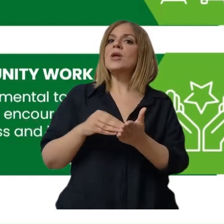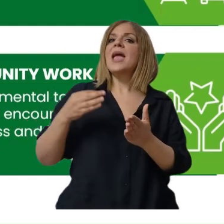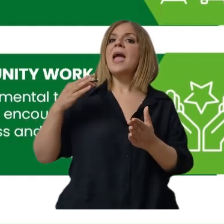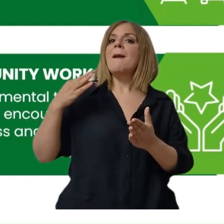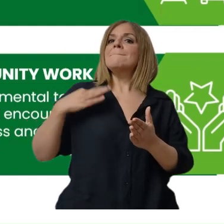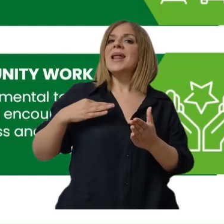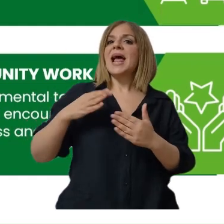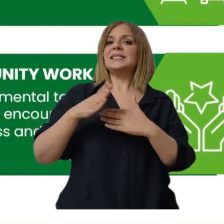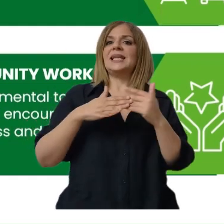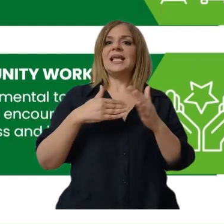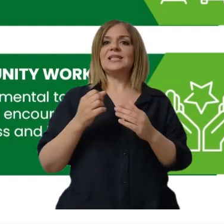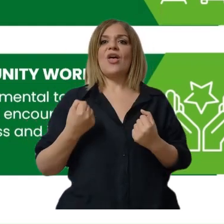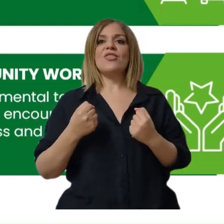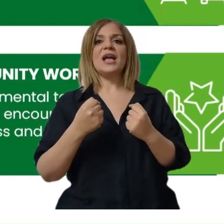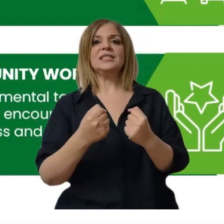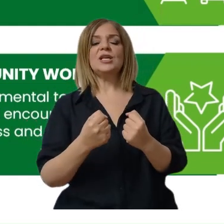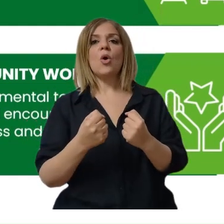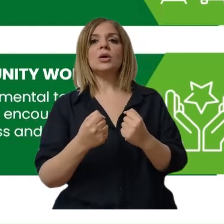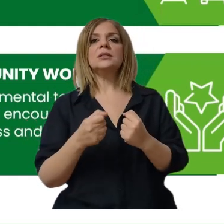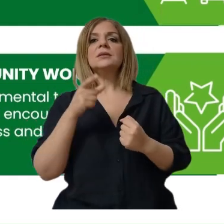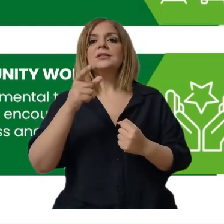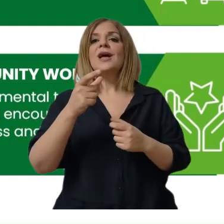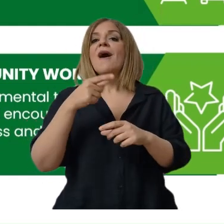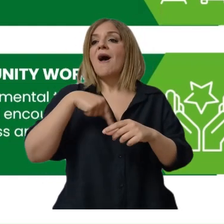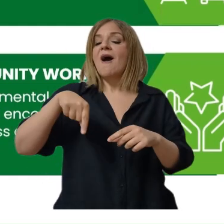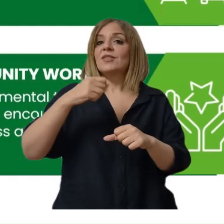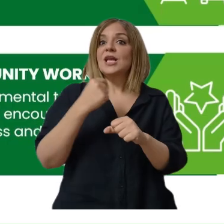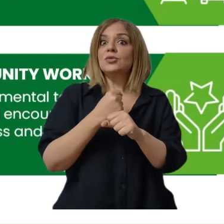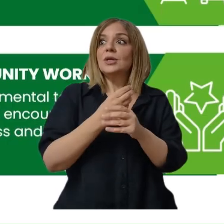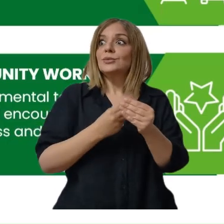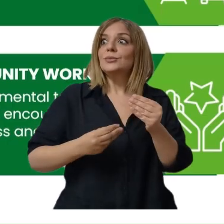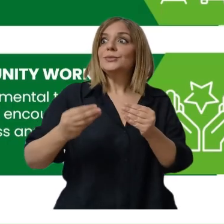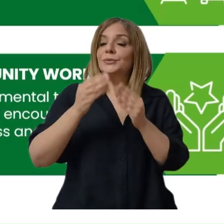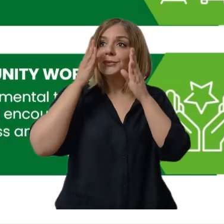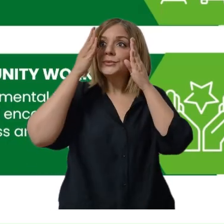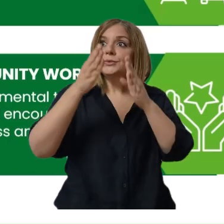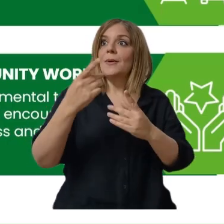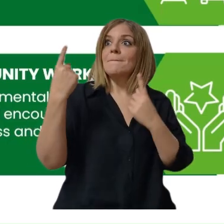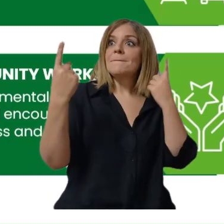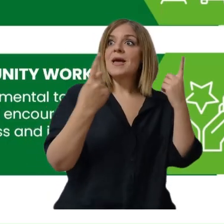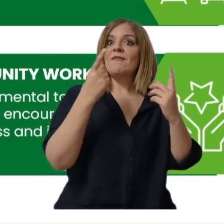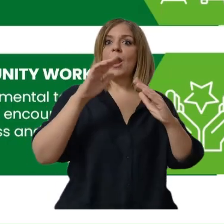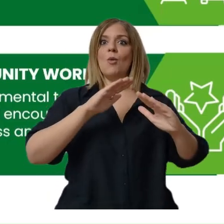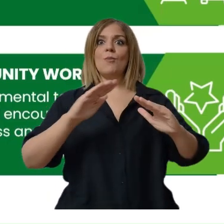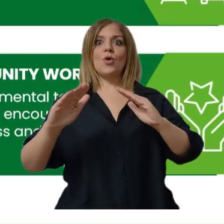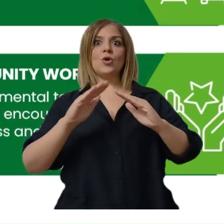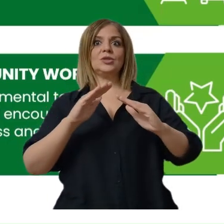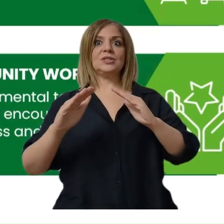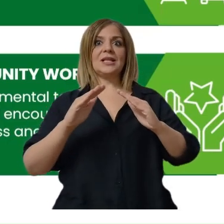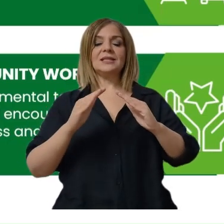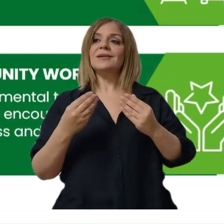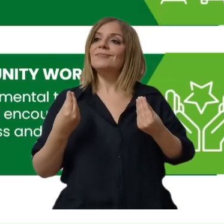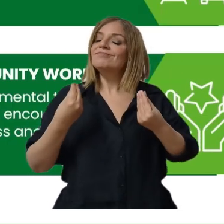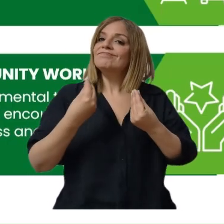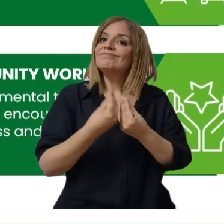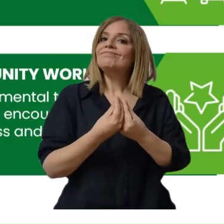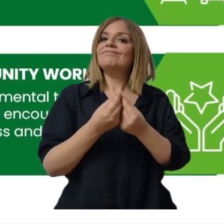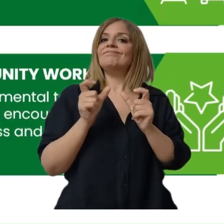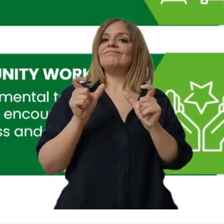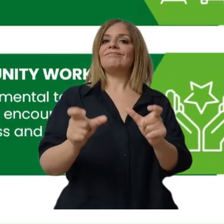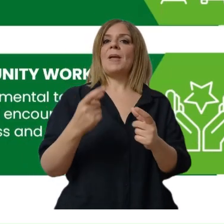and they can make these jobs more green and more environmental and